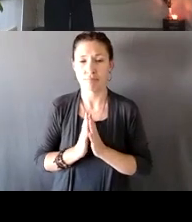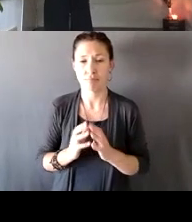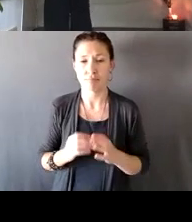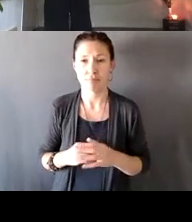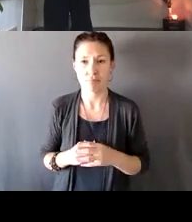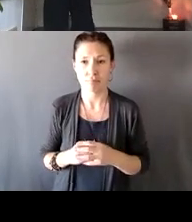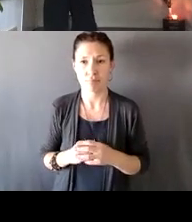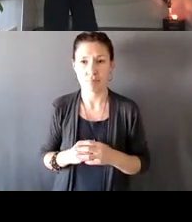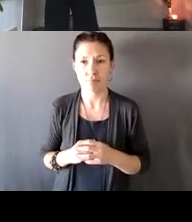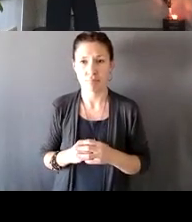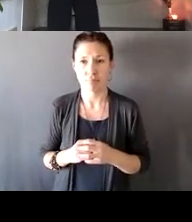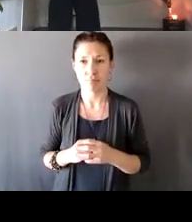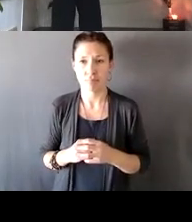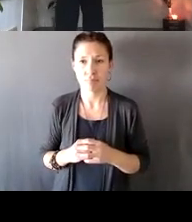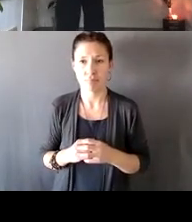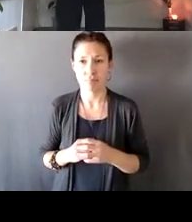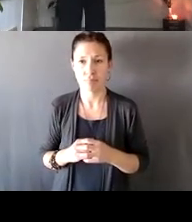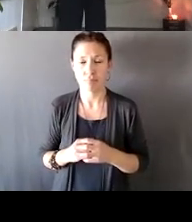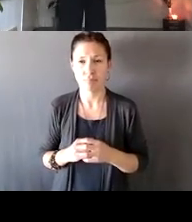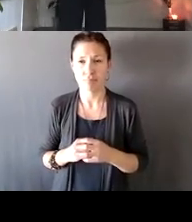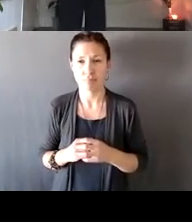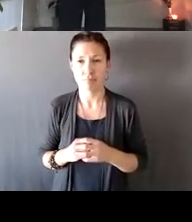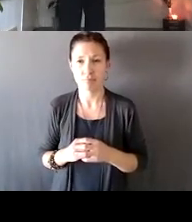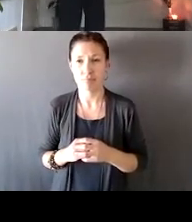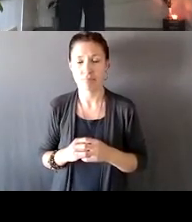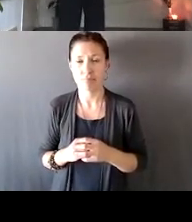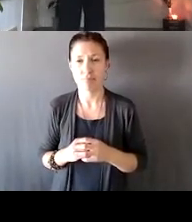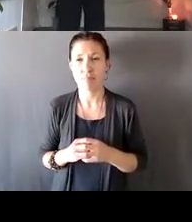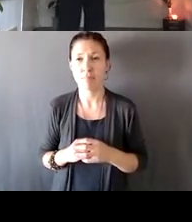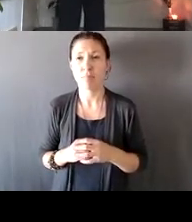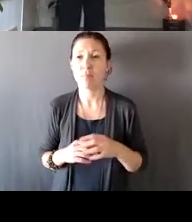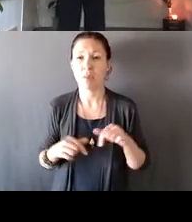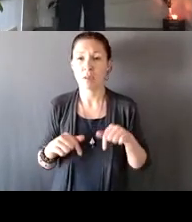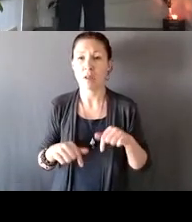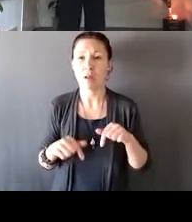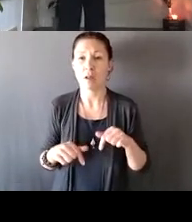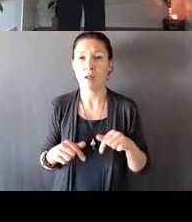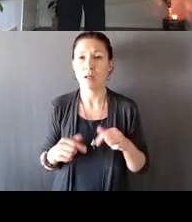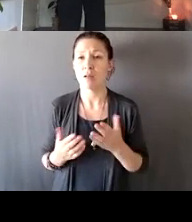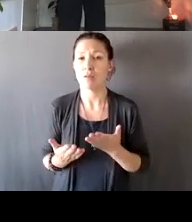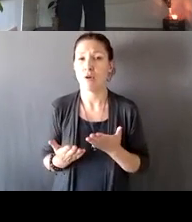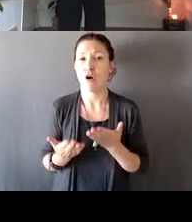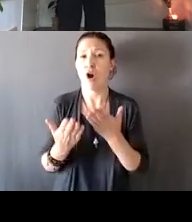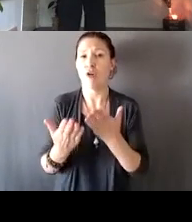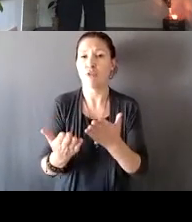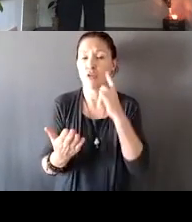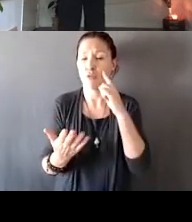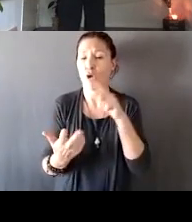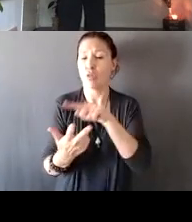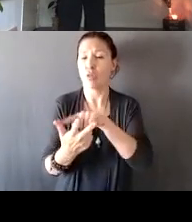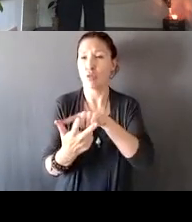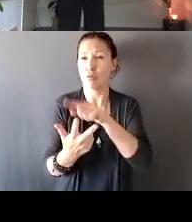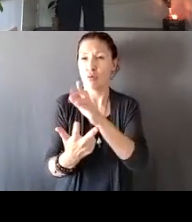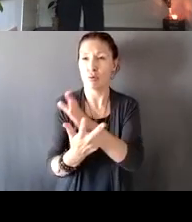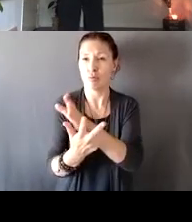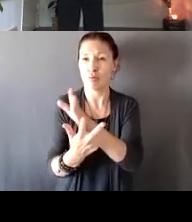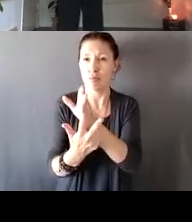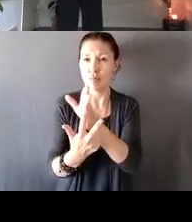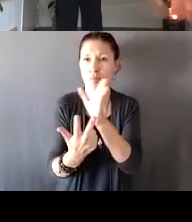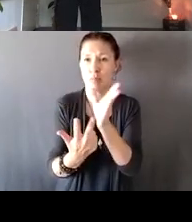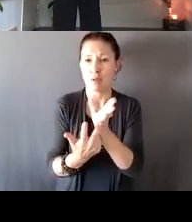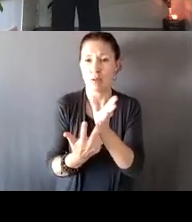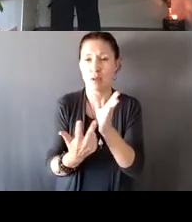And we make a small offering to the three realms. In our